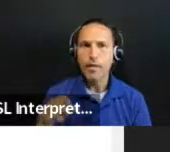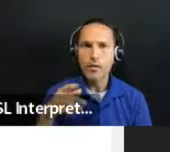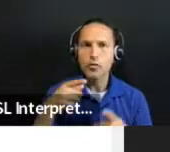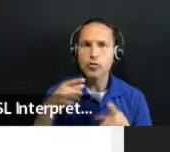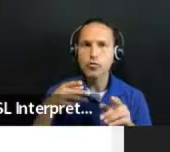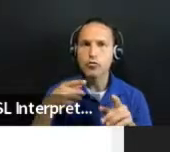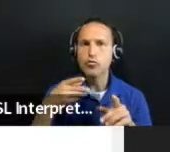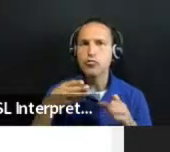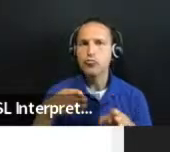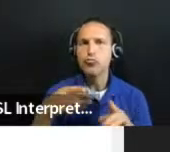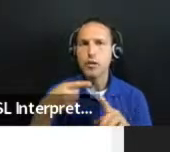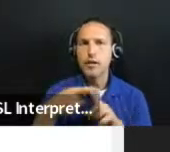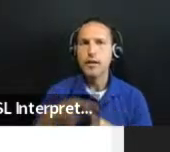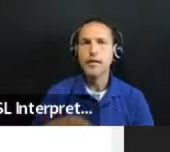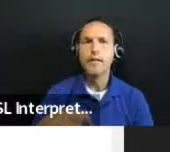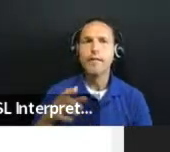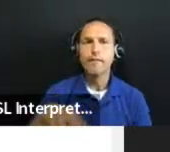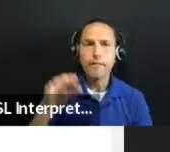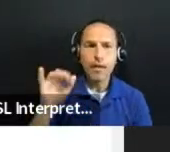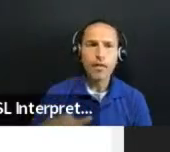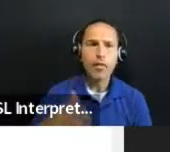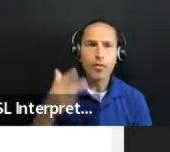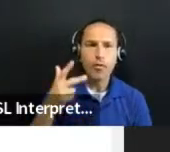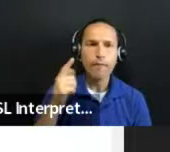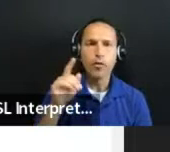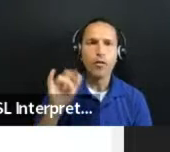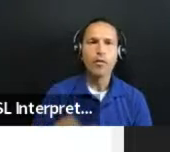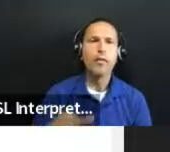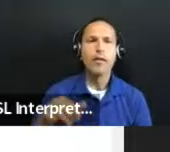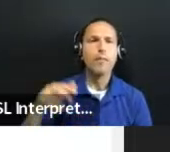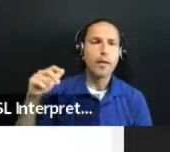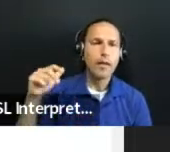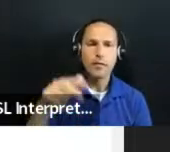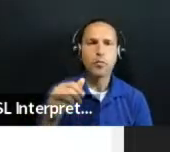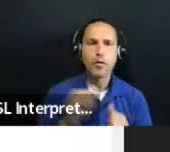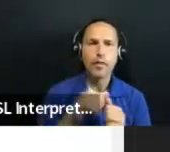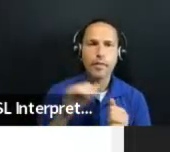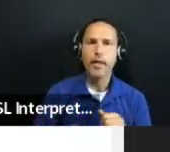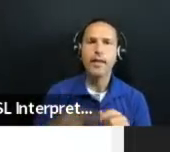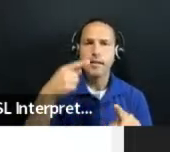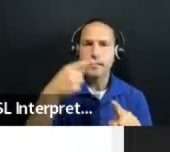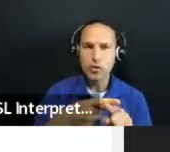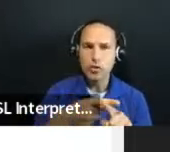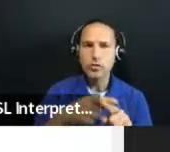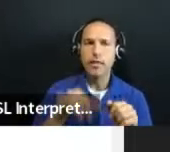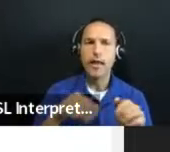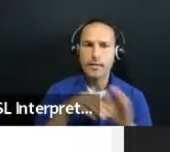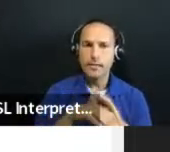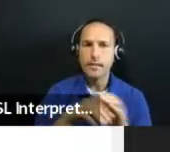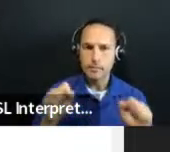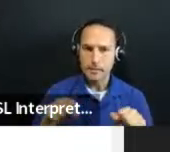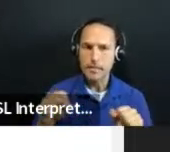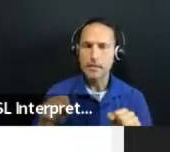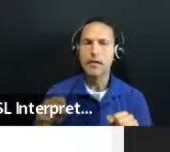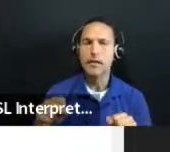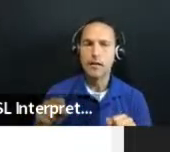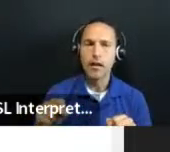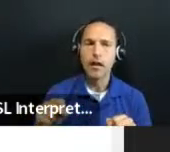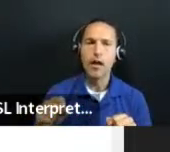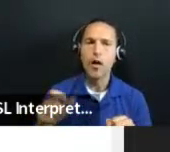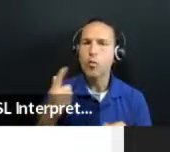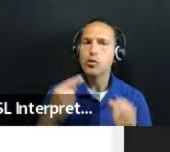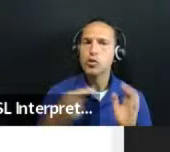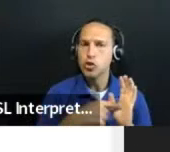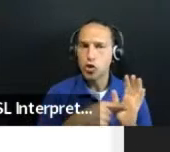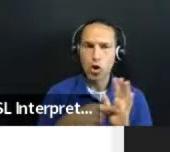Follow the 3 steps below to generate a map of surveyed pedestrian ramps at a traffic intersection. Accessibility help All button. right, List of 3 so items. we 1, do have, 1. I just want to